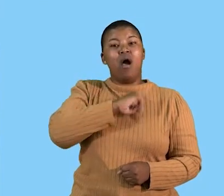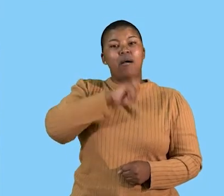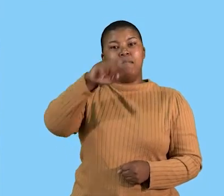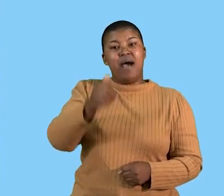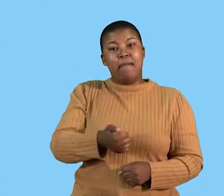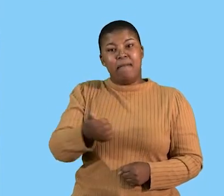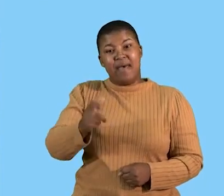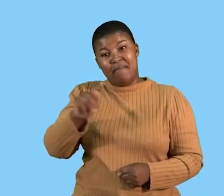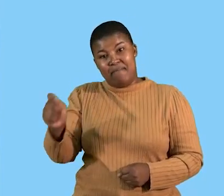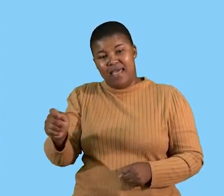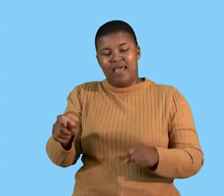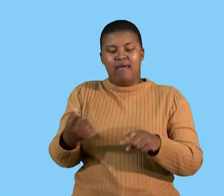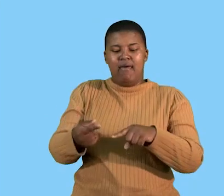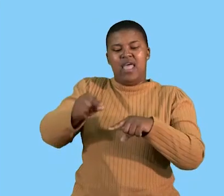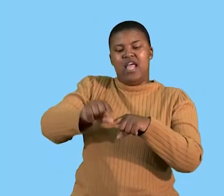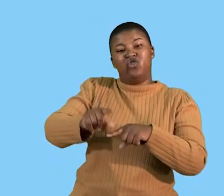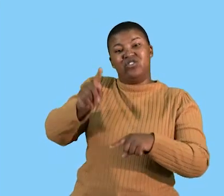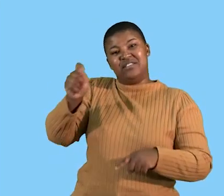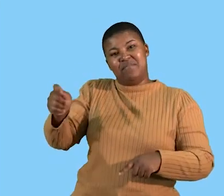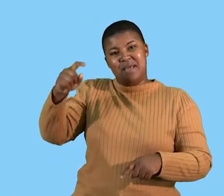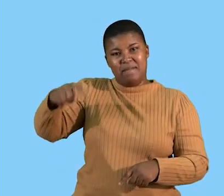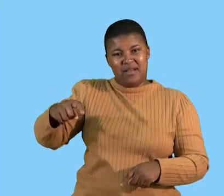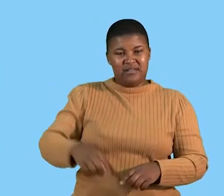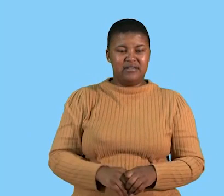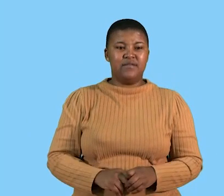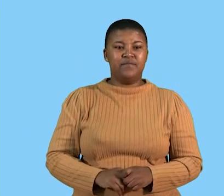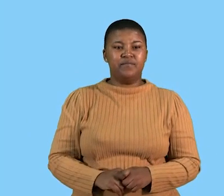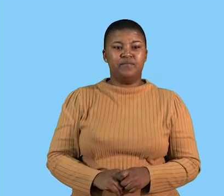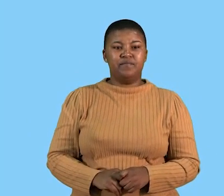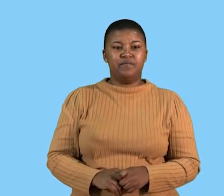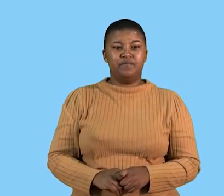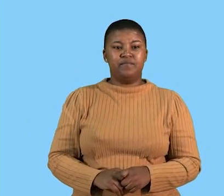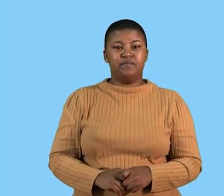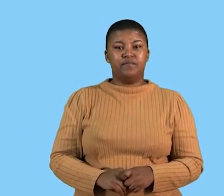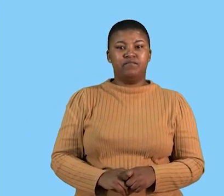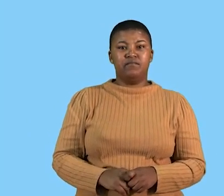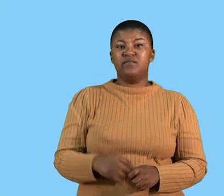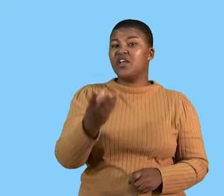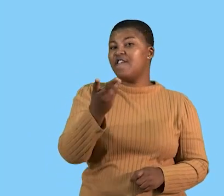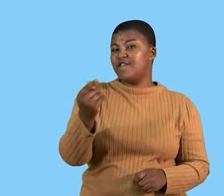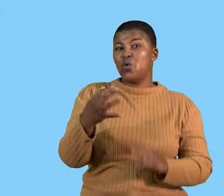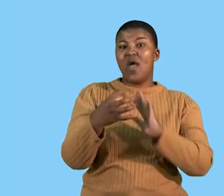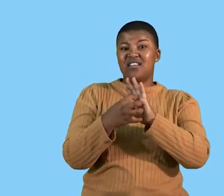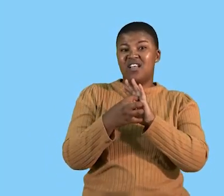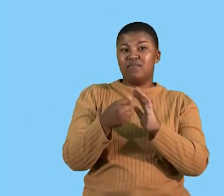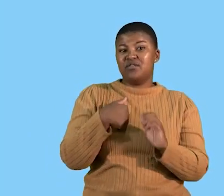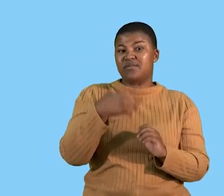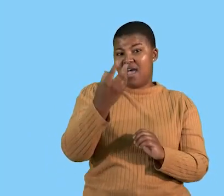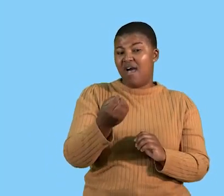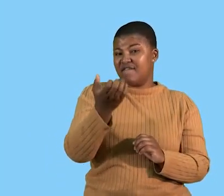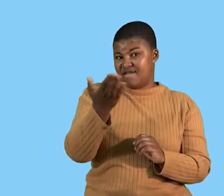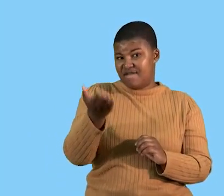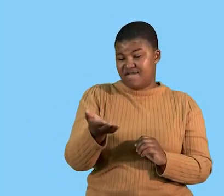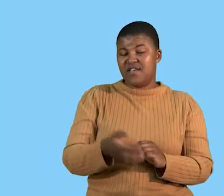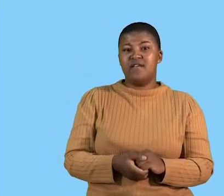pay interest on the money we borrowed from the bank. So I have a few examples